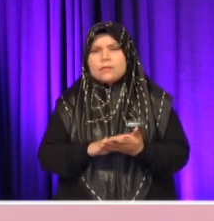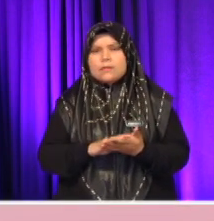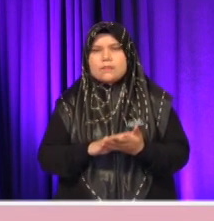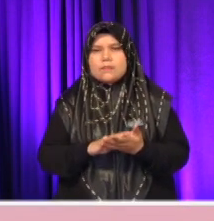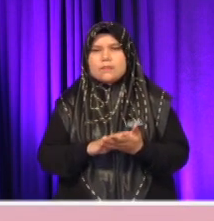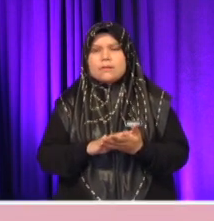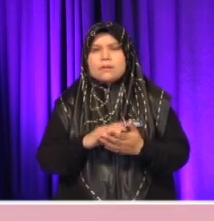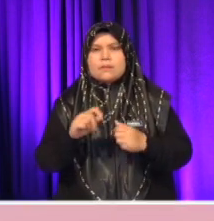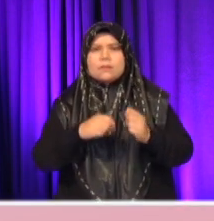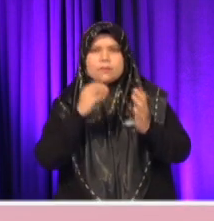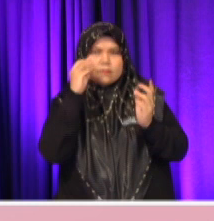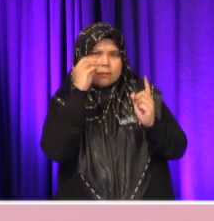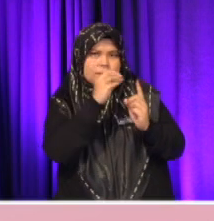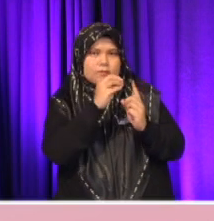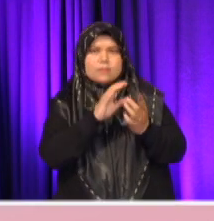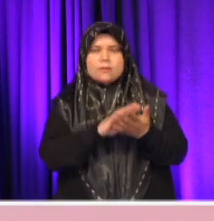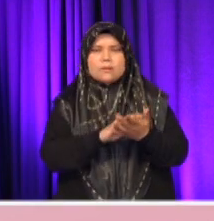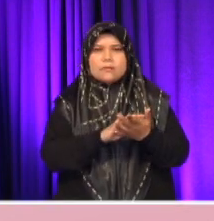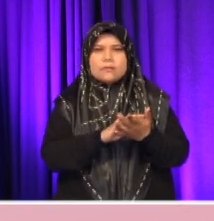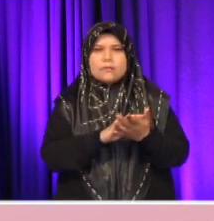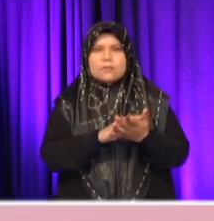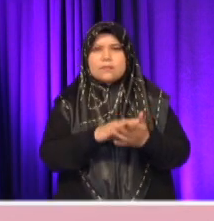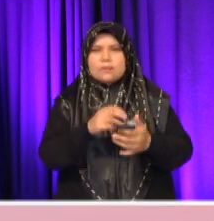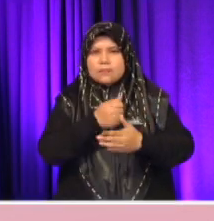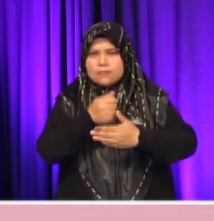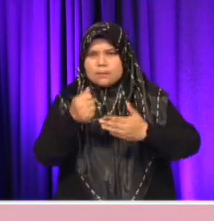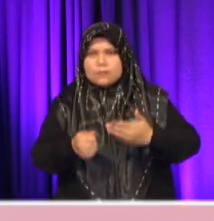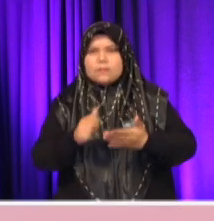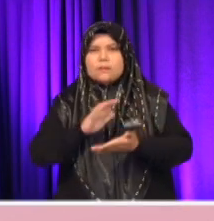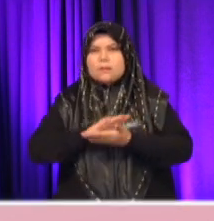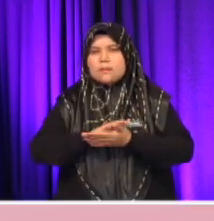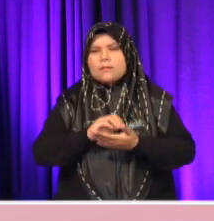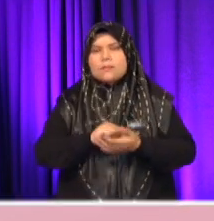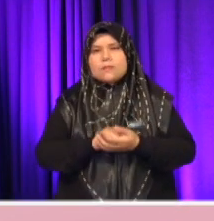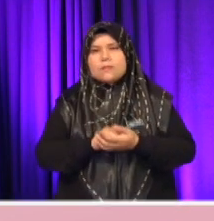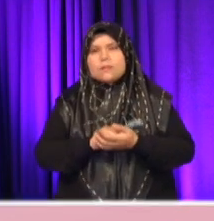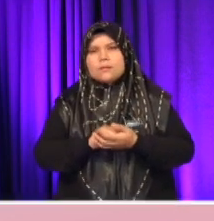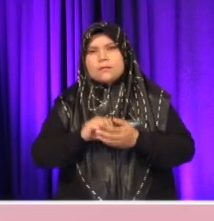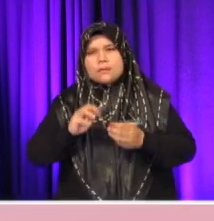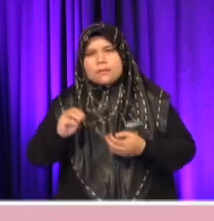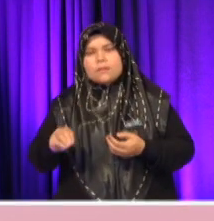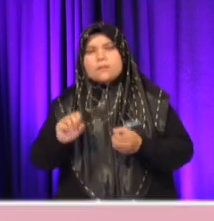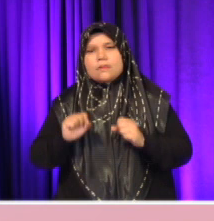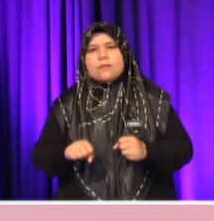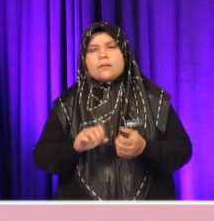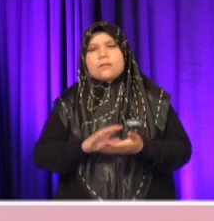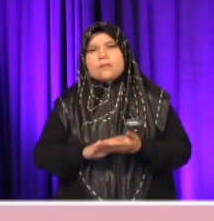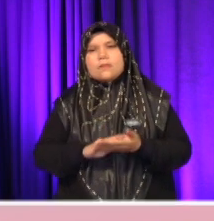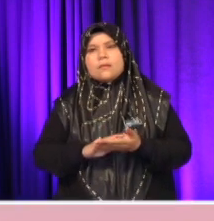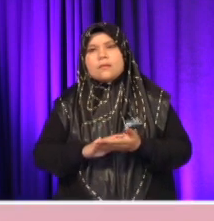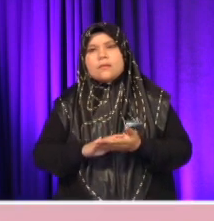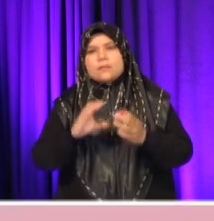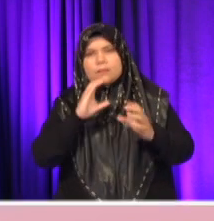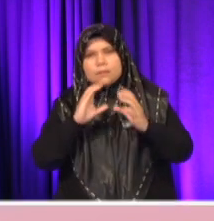and the objectives. All right. So, therefore, at the end of the schooling years, the students are expected to be able to